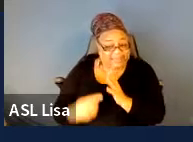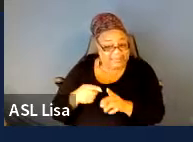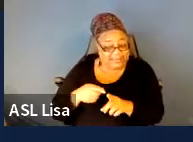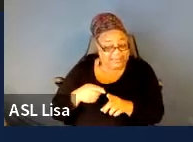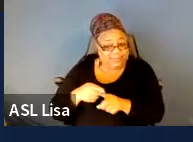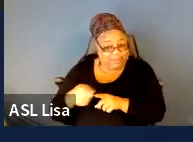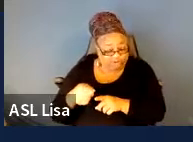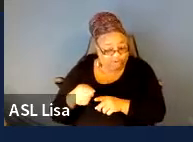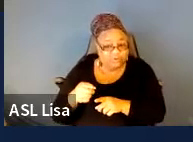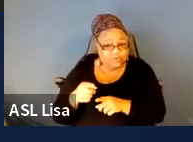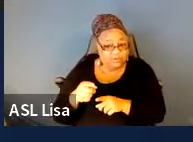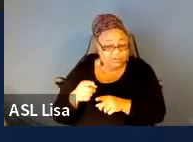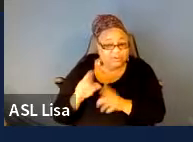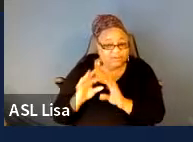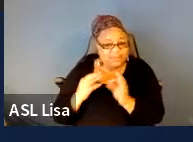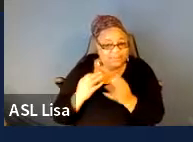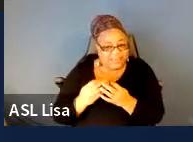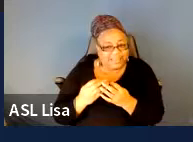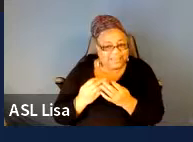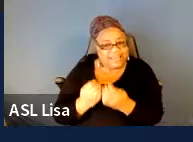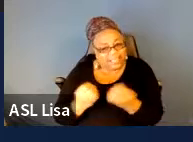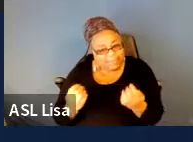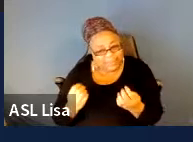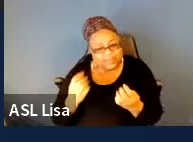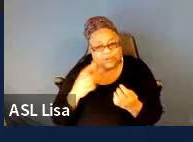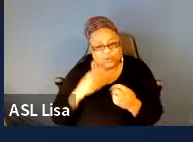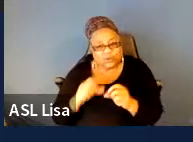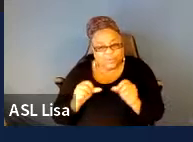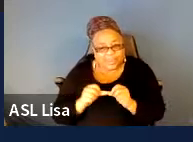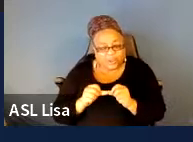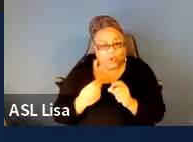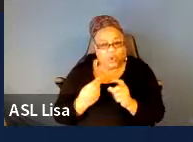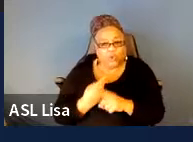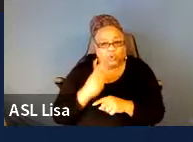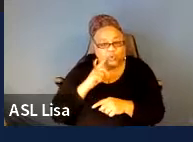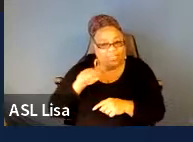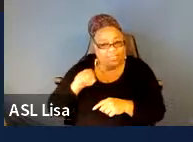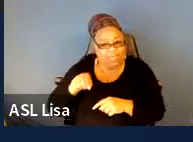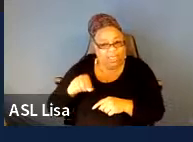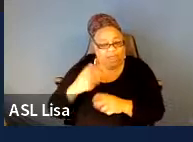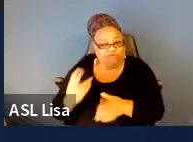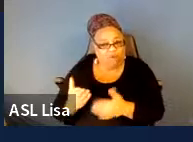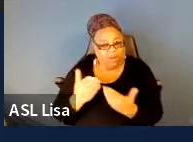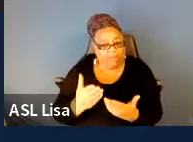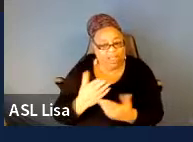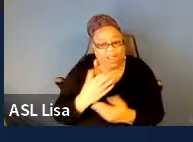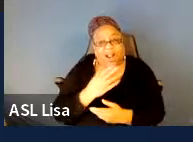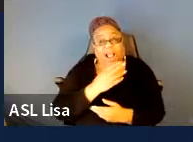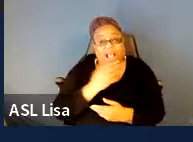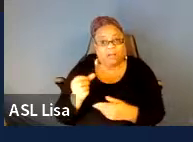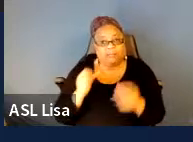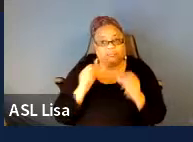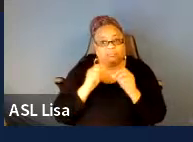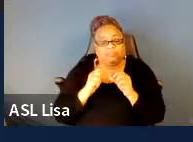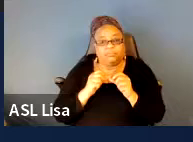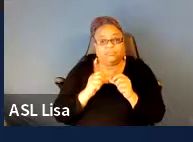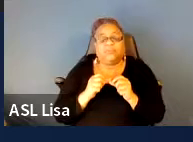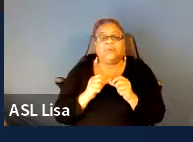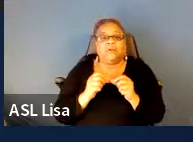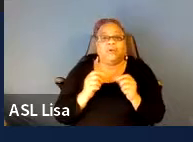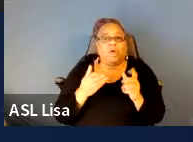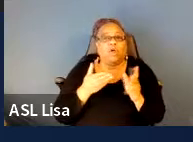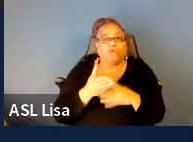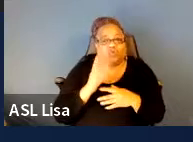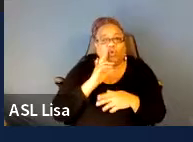elements, or spaces, using the one that they recommend, but also being consistent throughout your facility